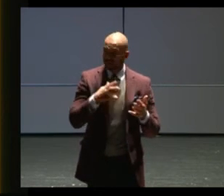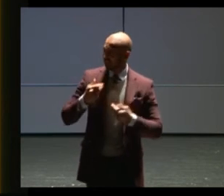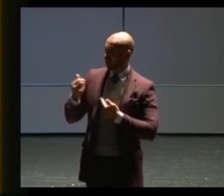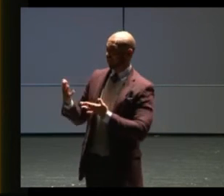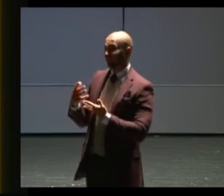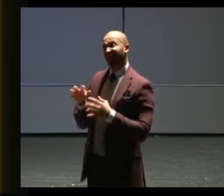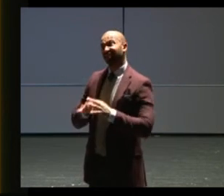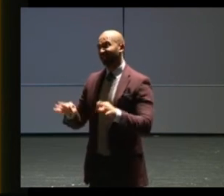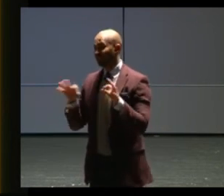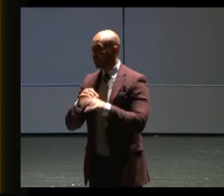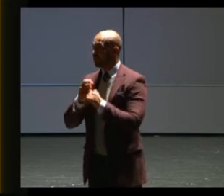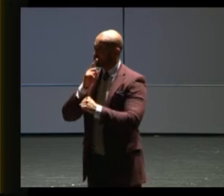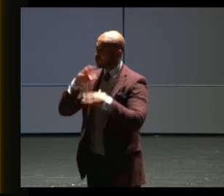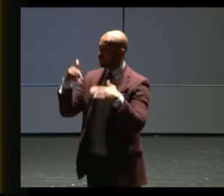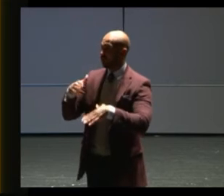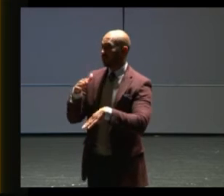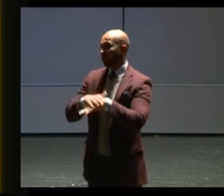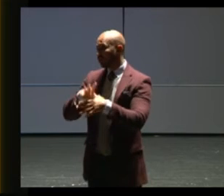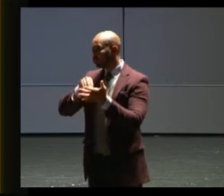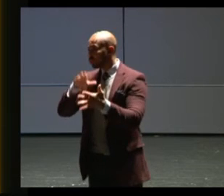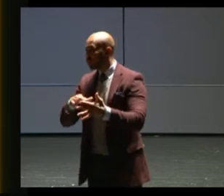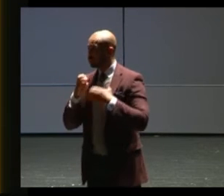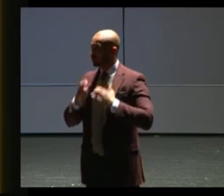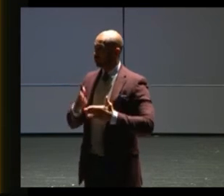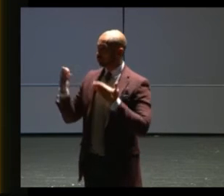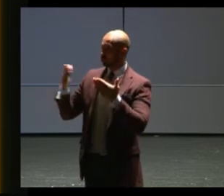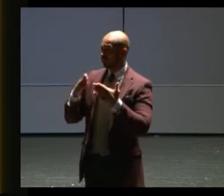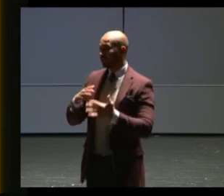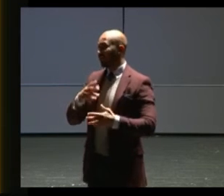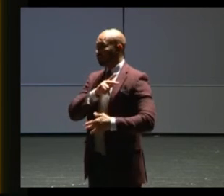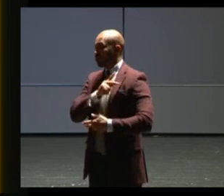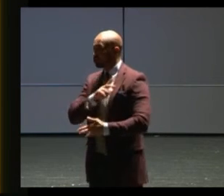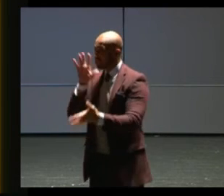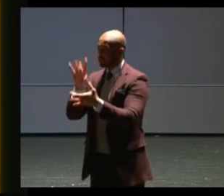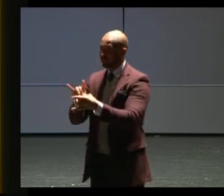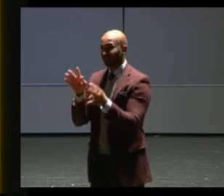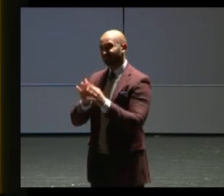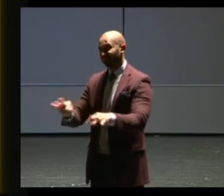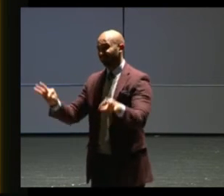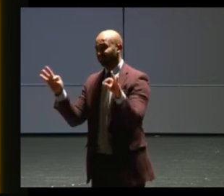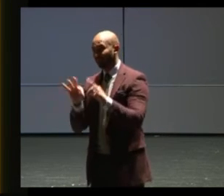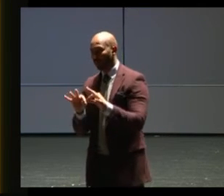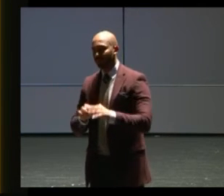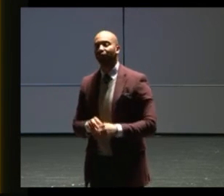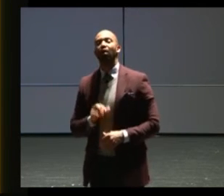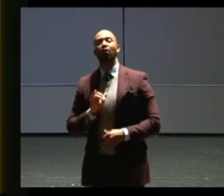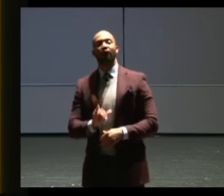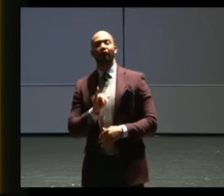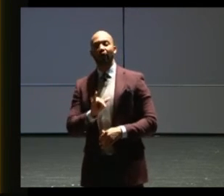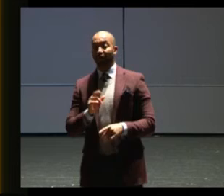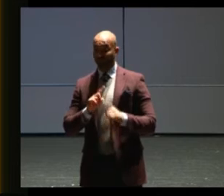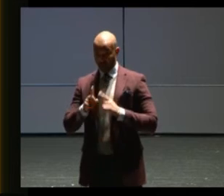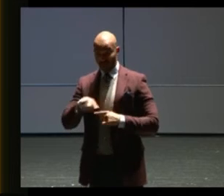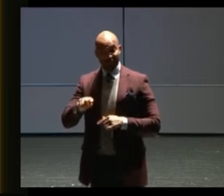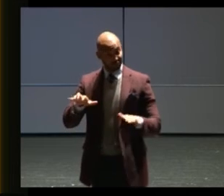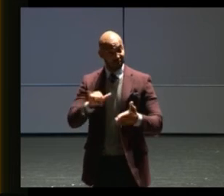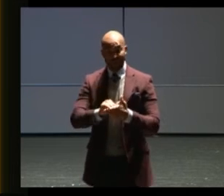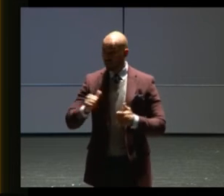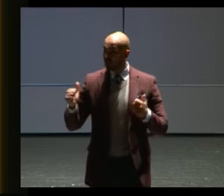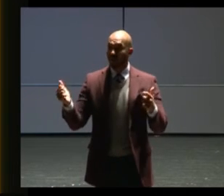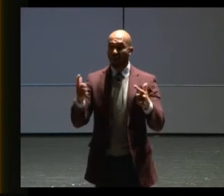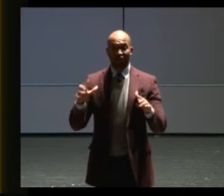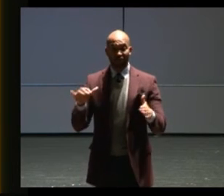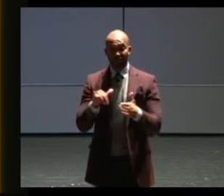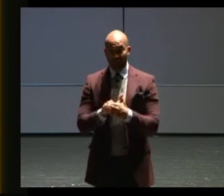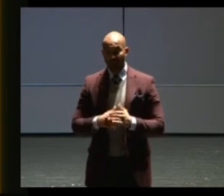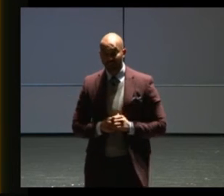customer centricity and those personal connections that can come through. But we all have that. We all have that capability, and it's